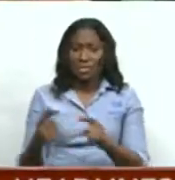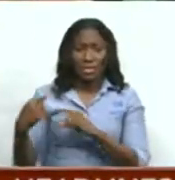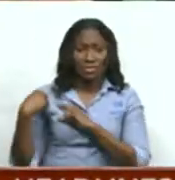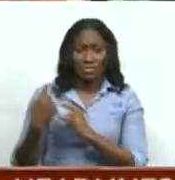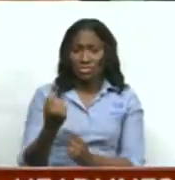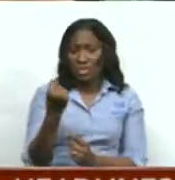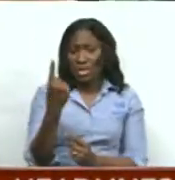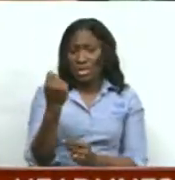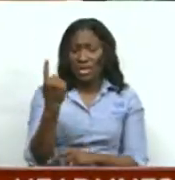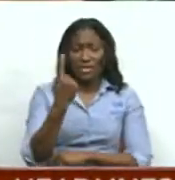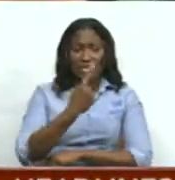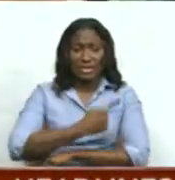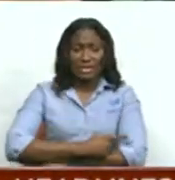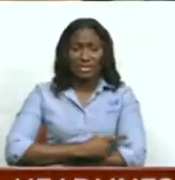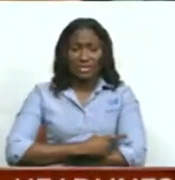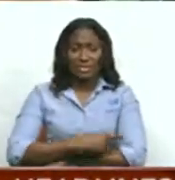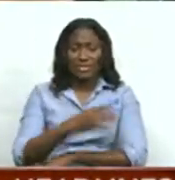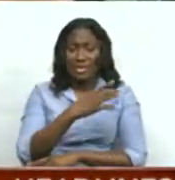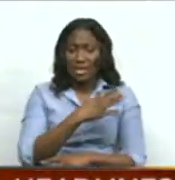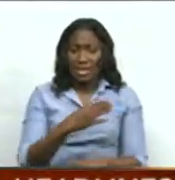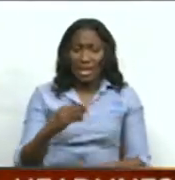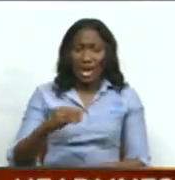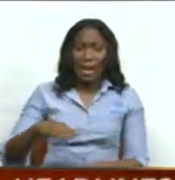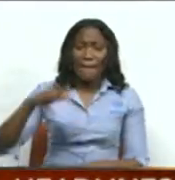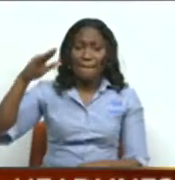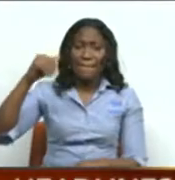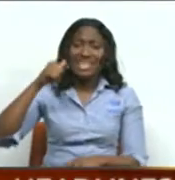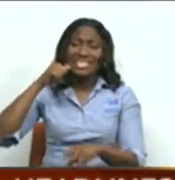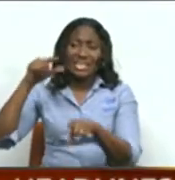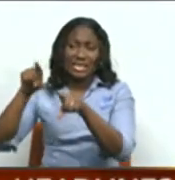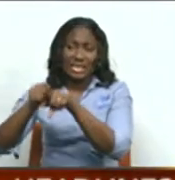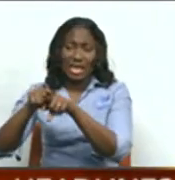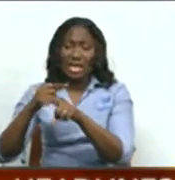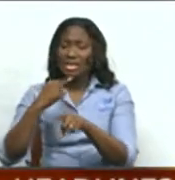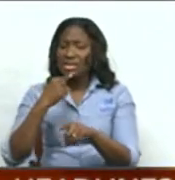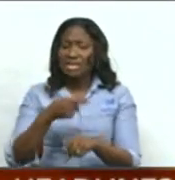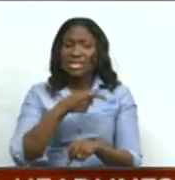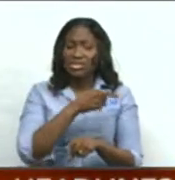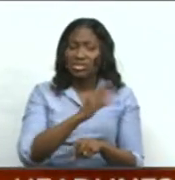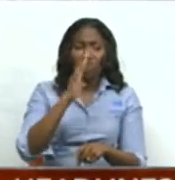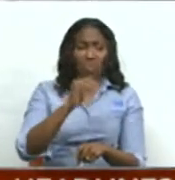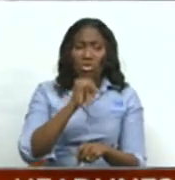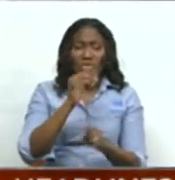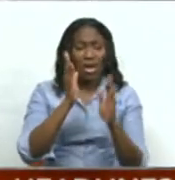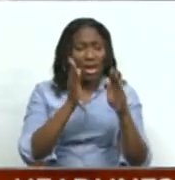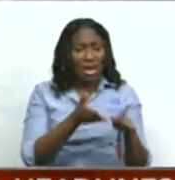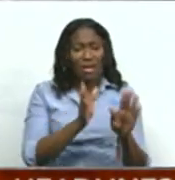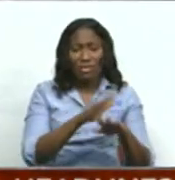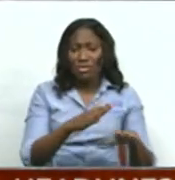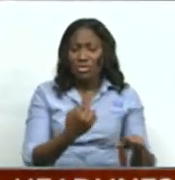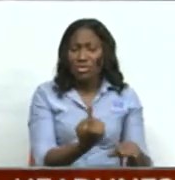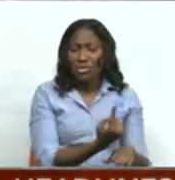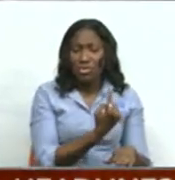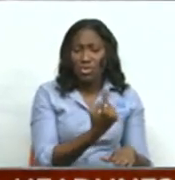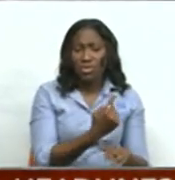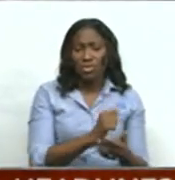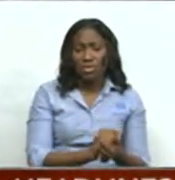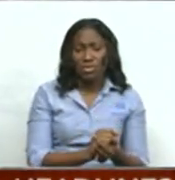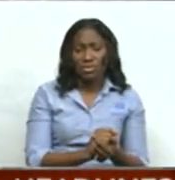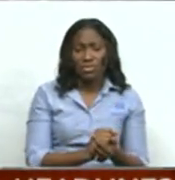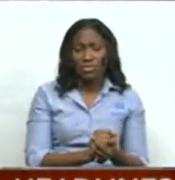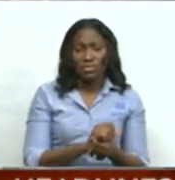days since. And according to her big sister, it's not like Akisha to leave her children alone. Investigating it, and they think they